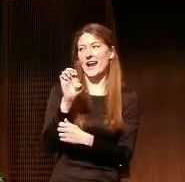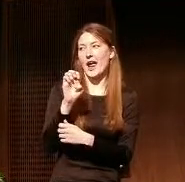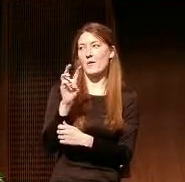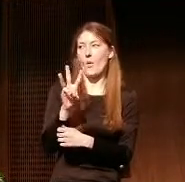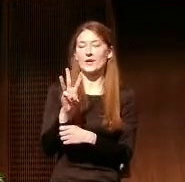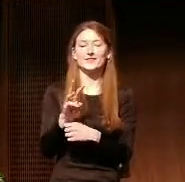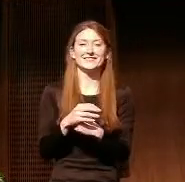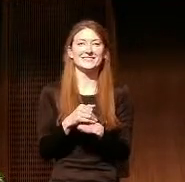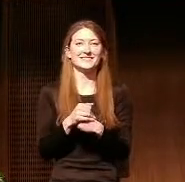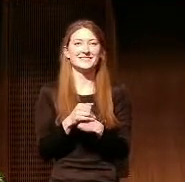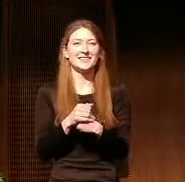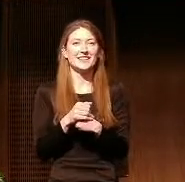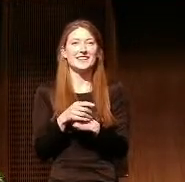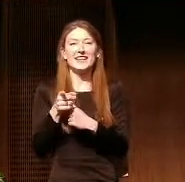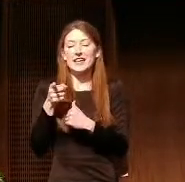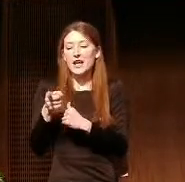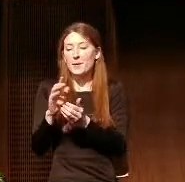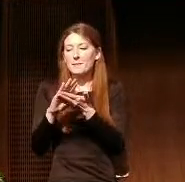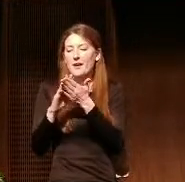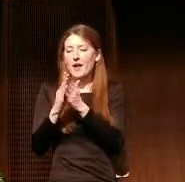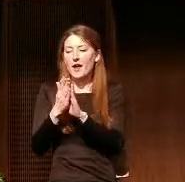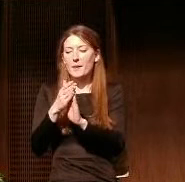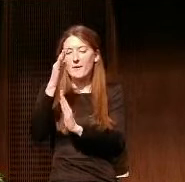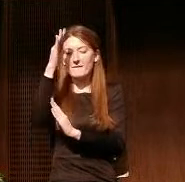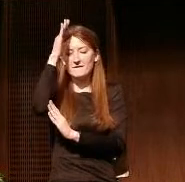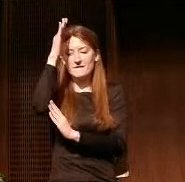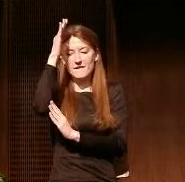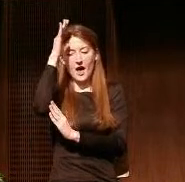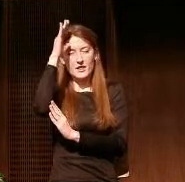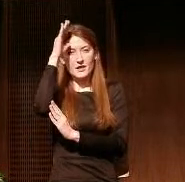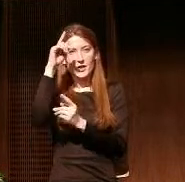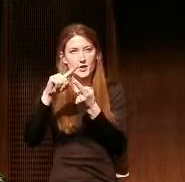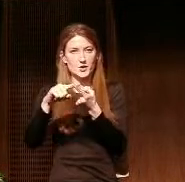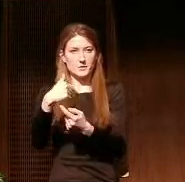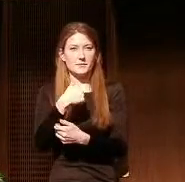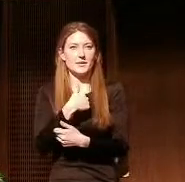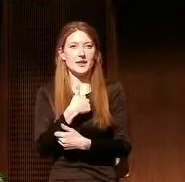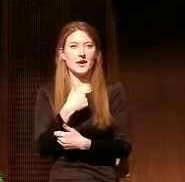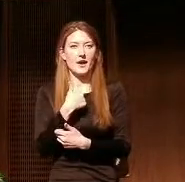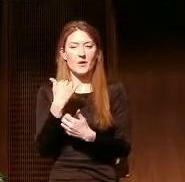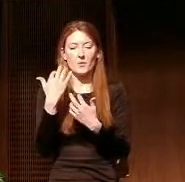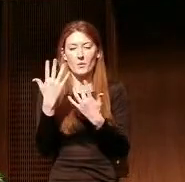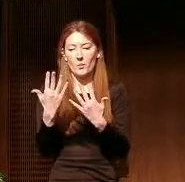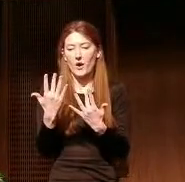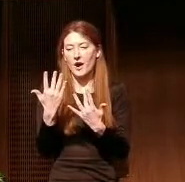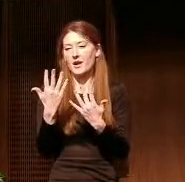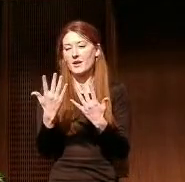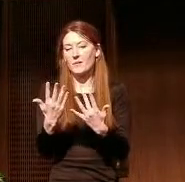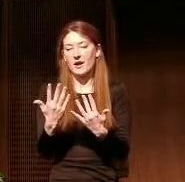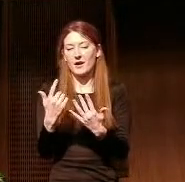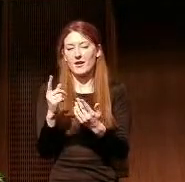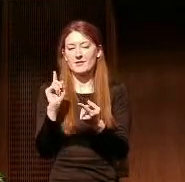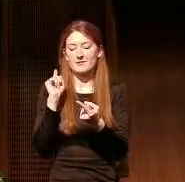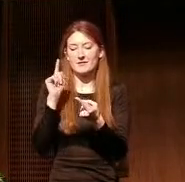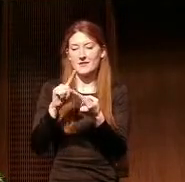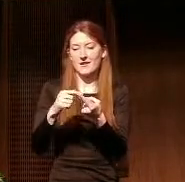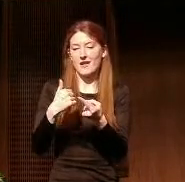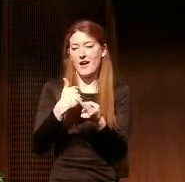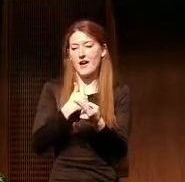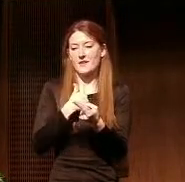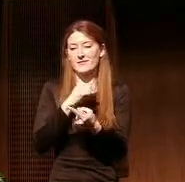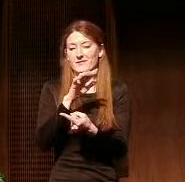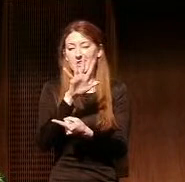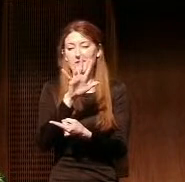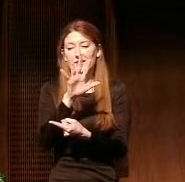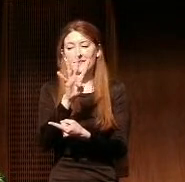was a father figure to me. I had to wait until I was 54 years old to have a